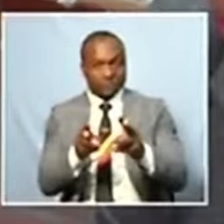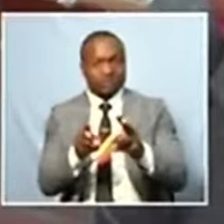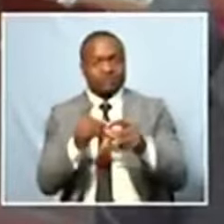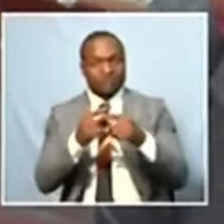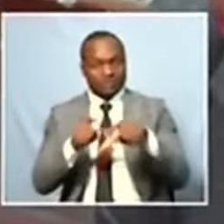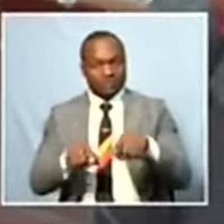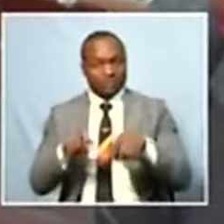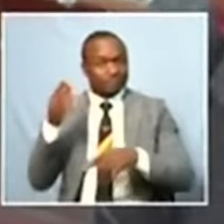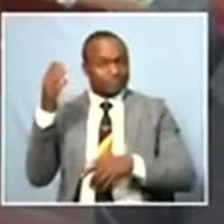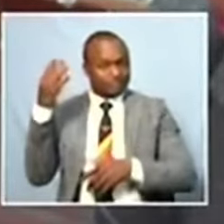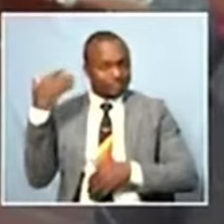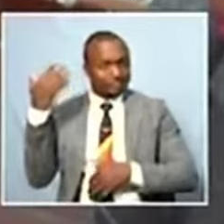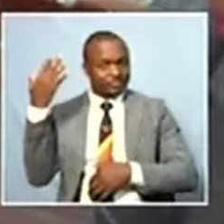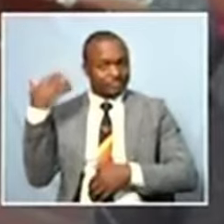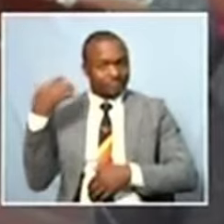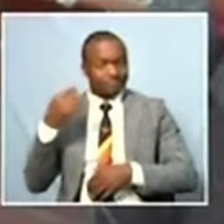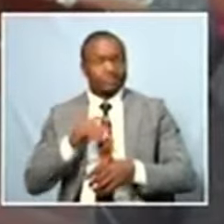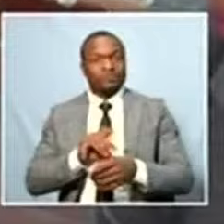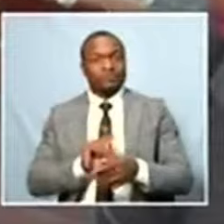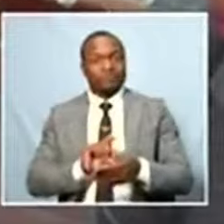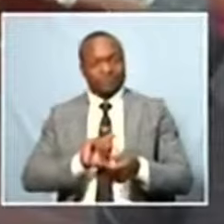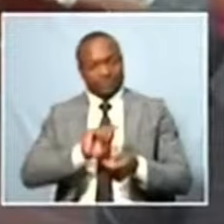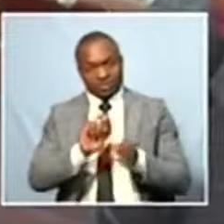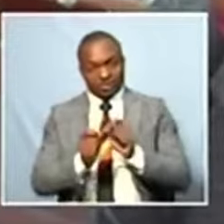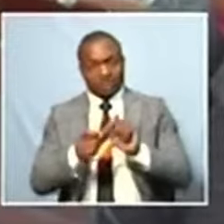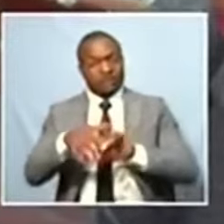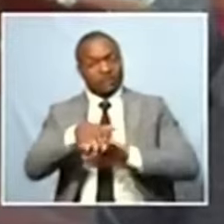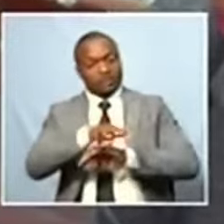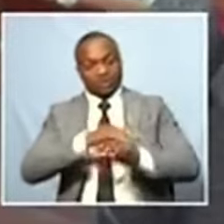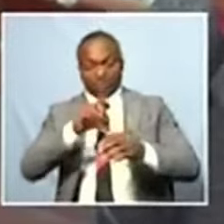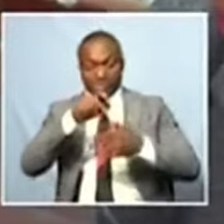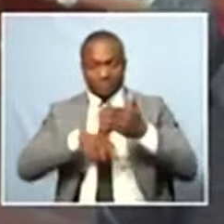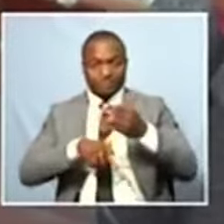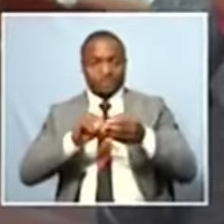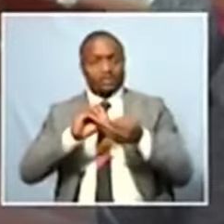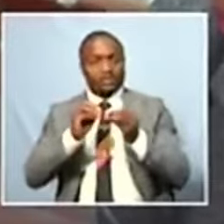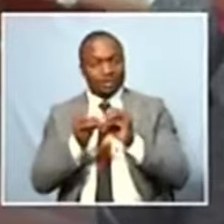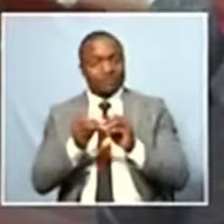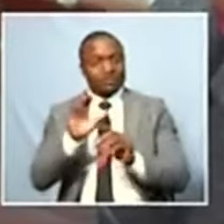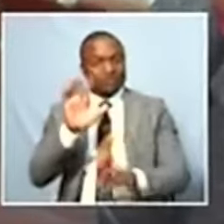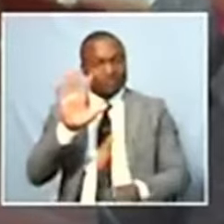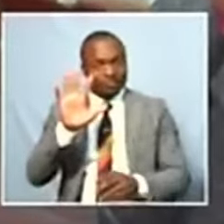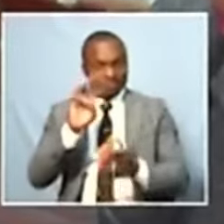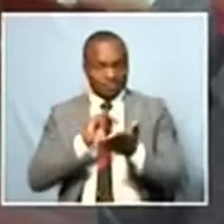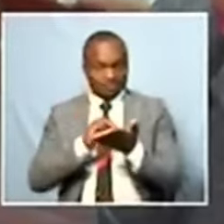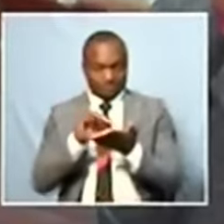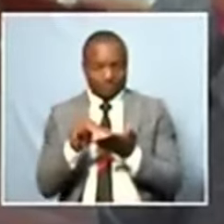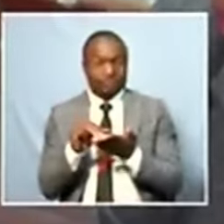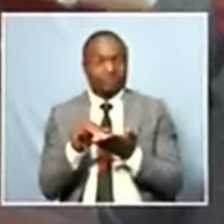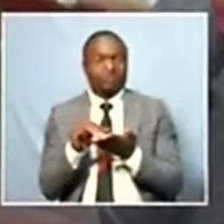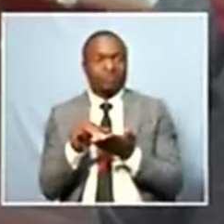long time ago. For turnover tax, again at the threshold of 5 million,